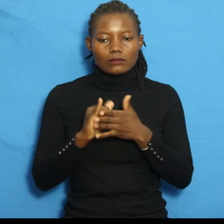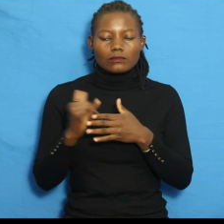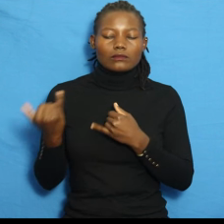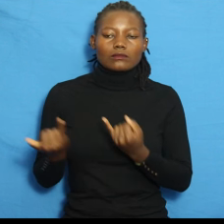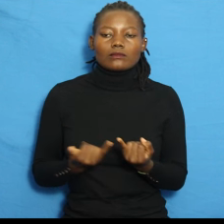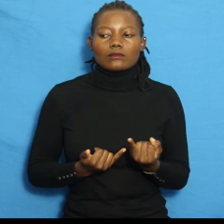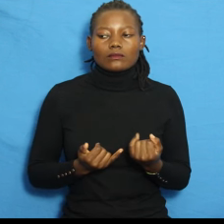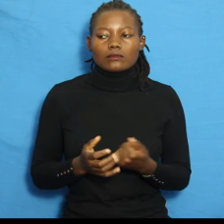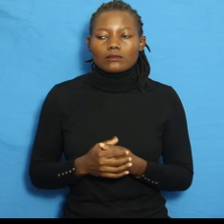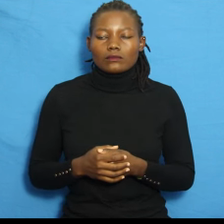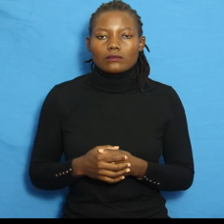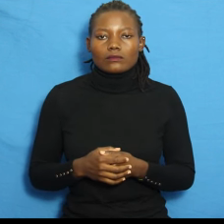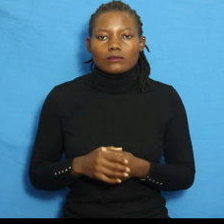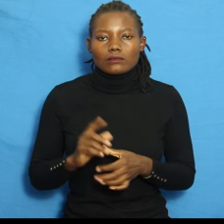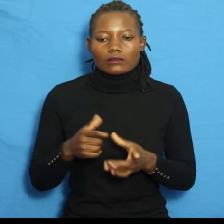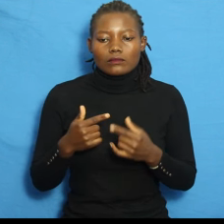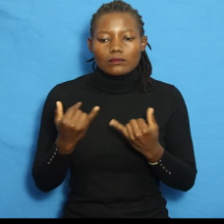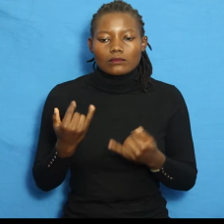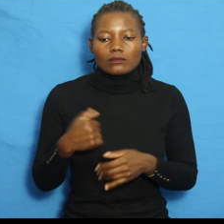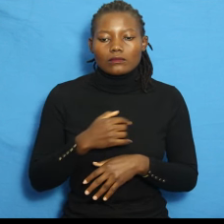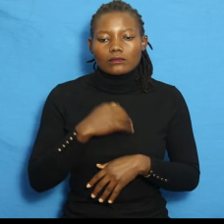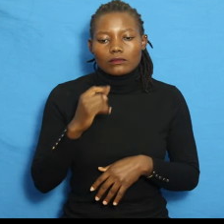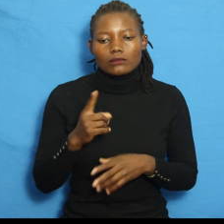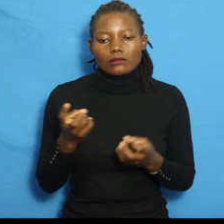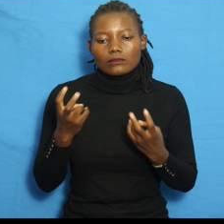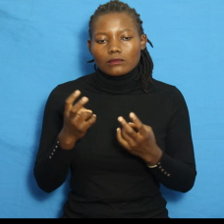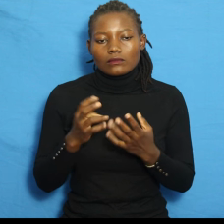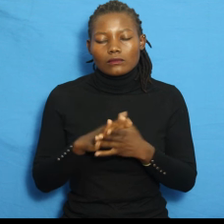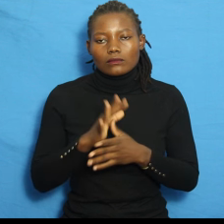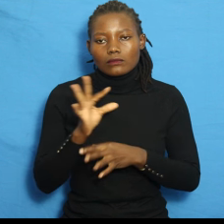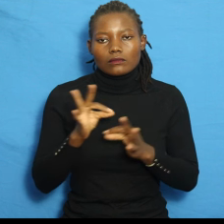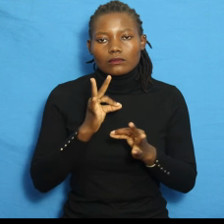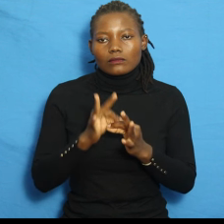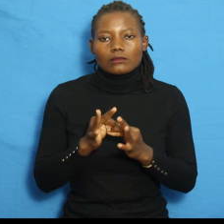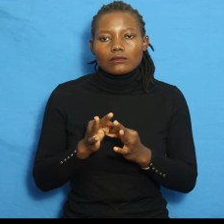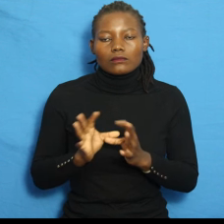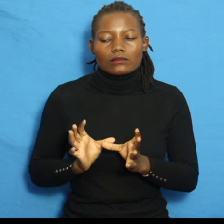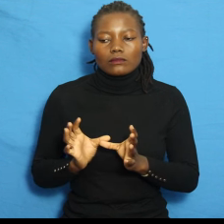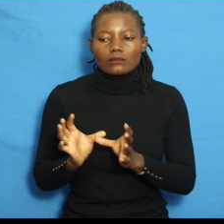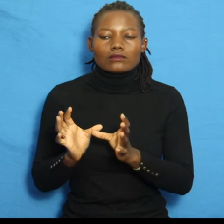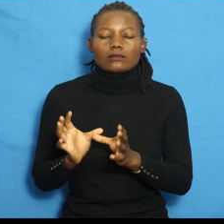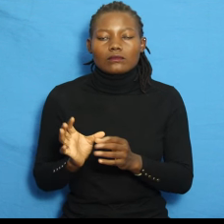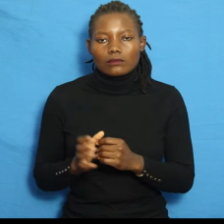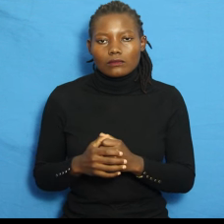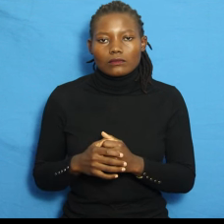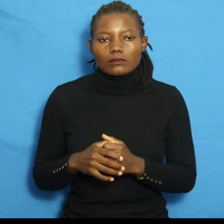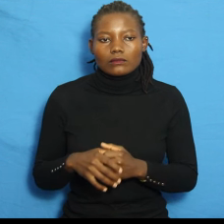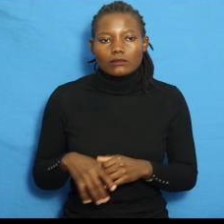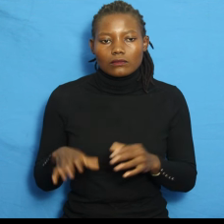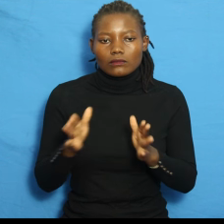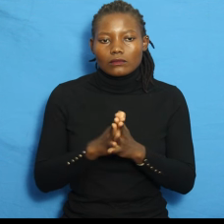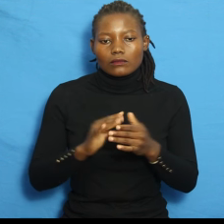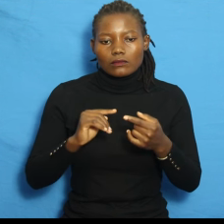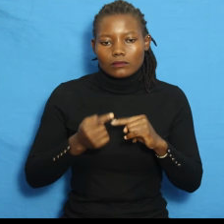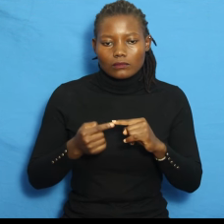introduction. And we now need to look at probably the forces and injury